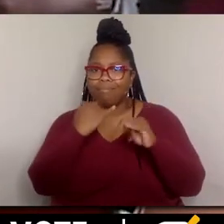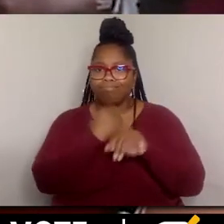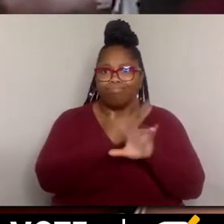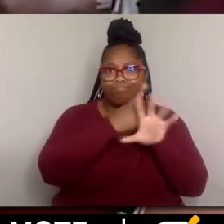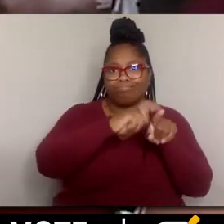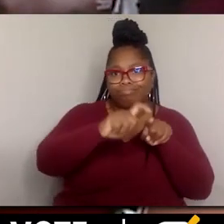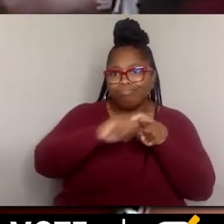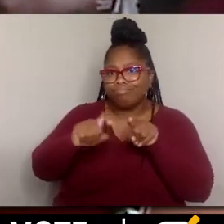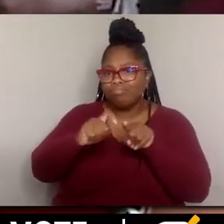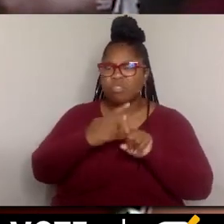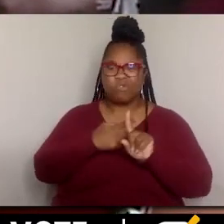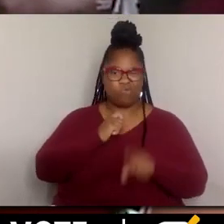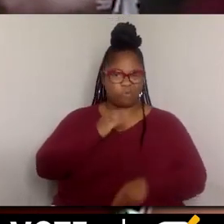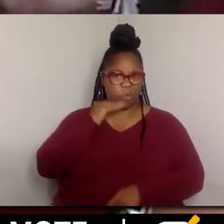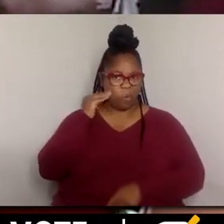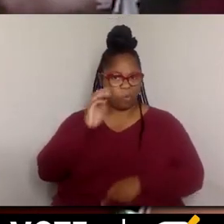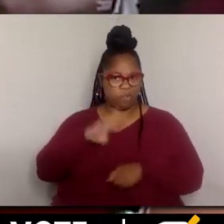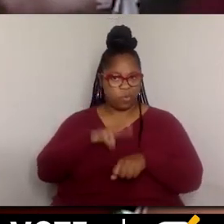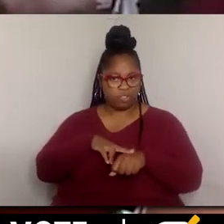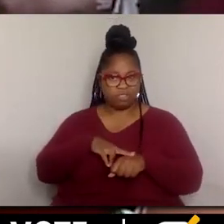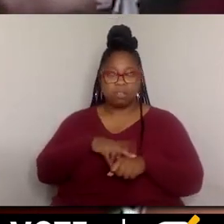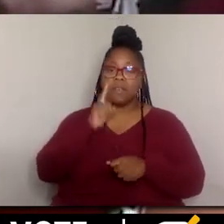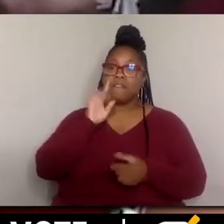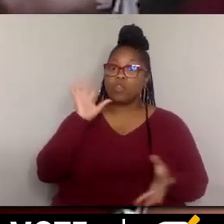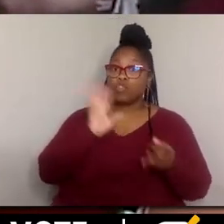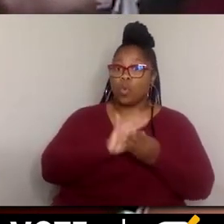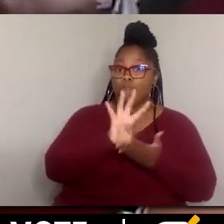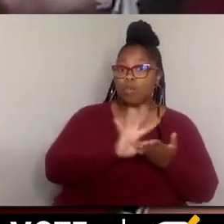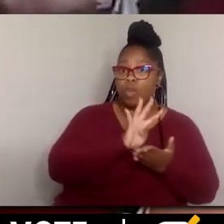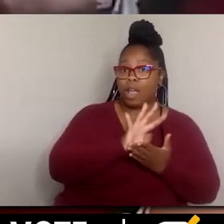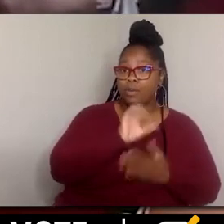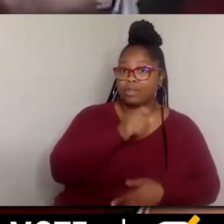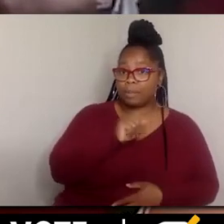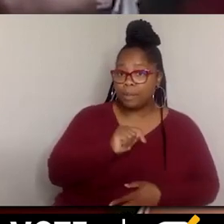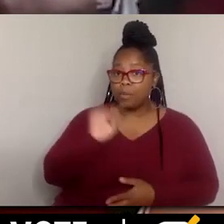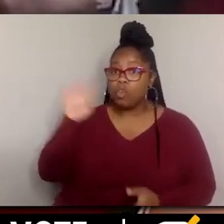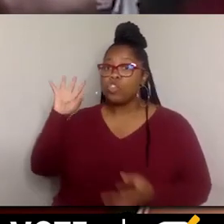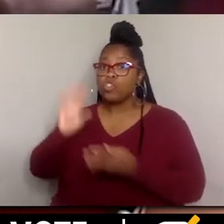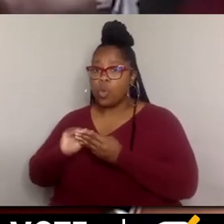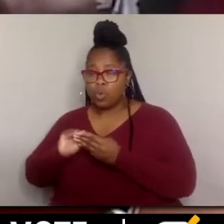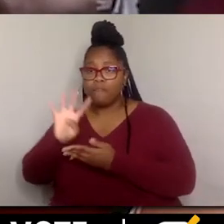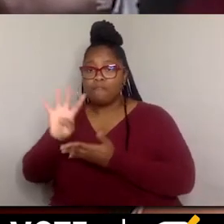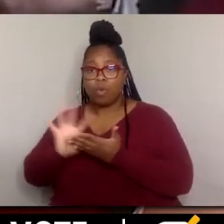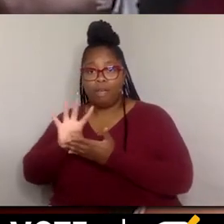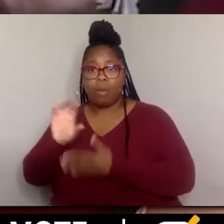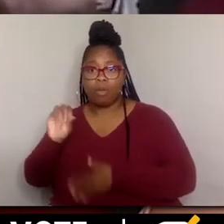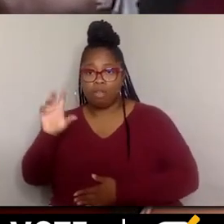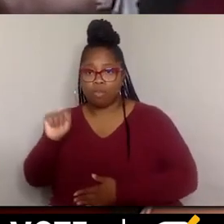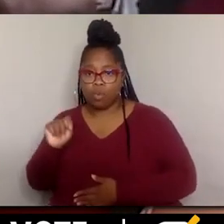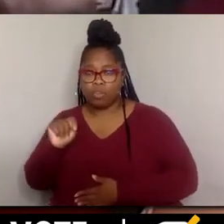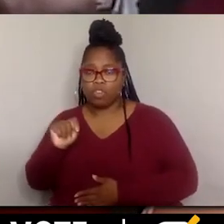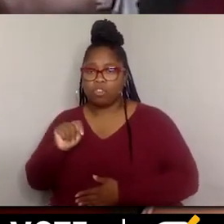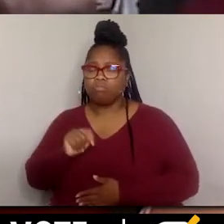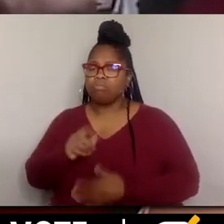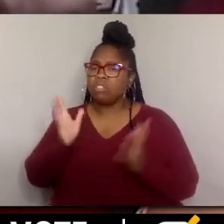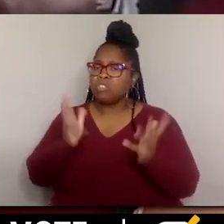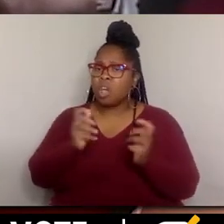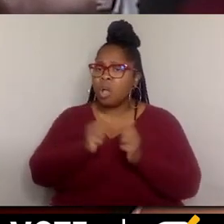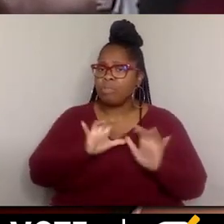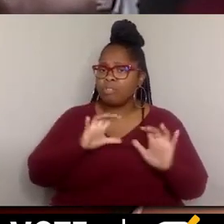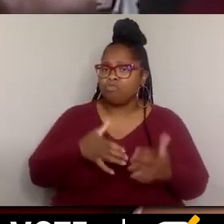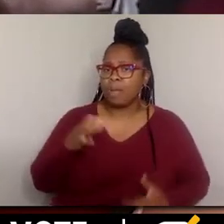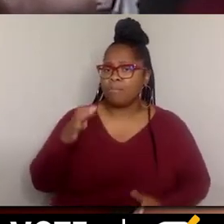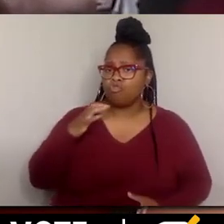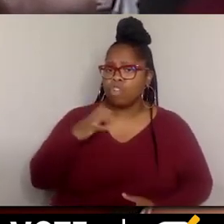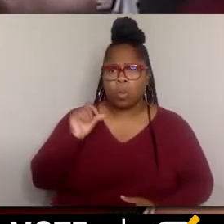for 4 hours in September and 4 hours in October. Talk to your chapter chair or sign